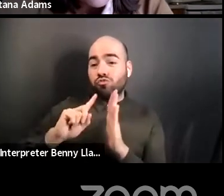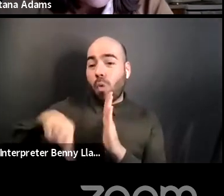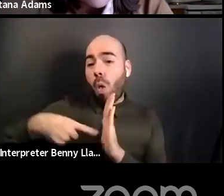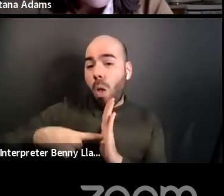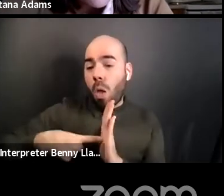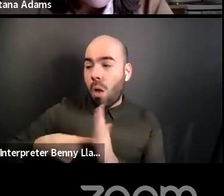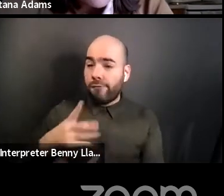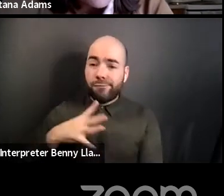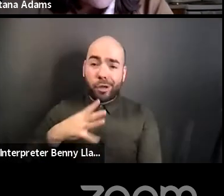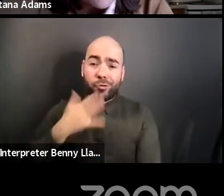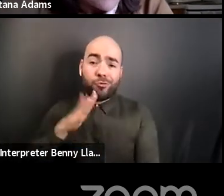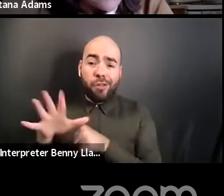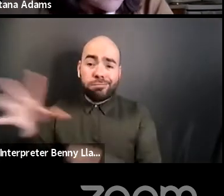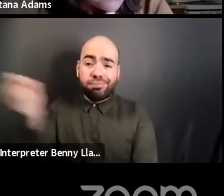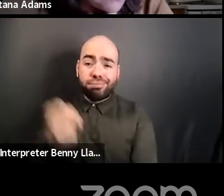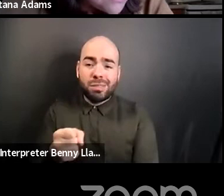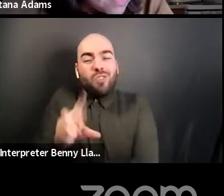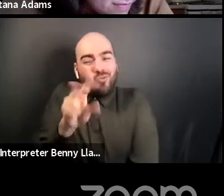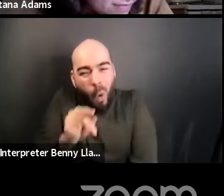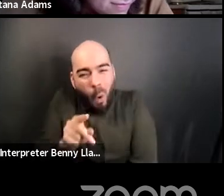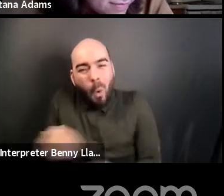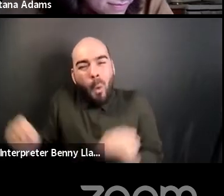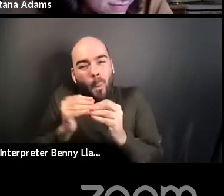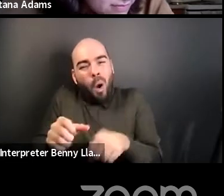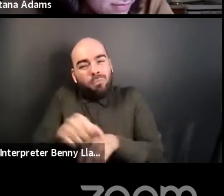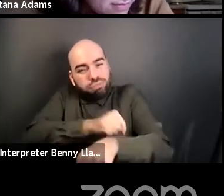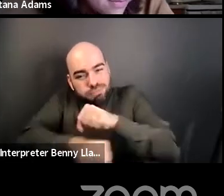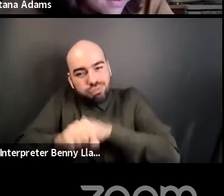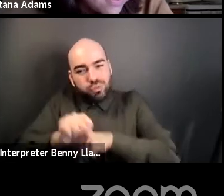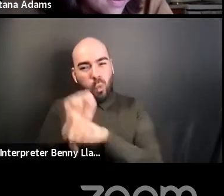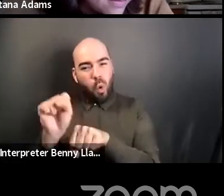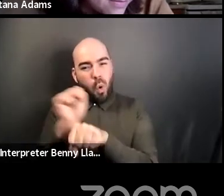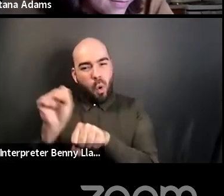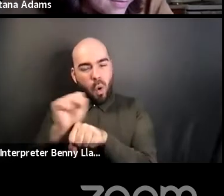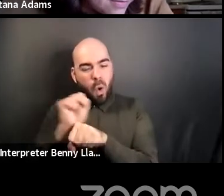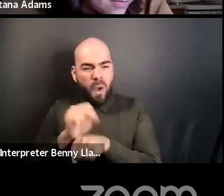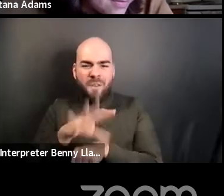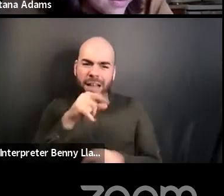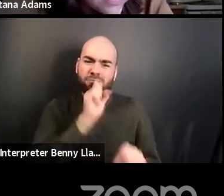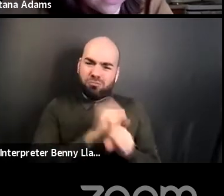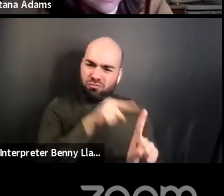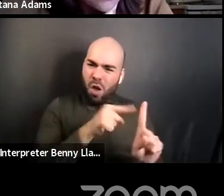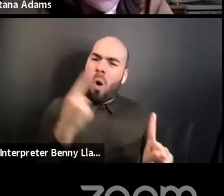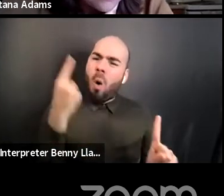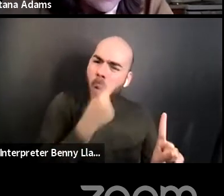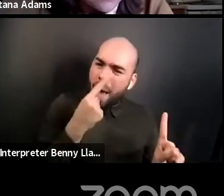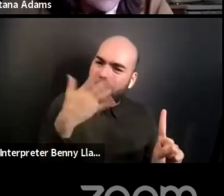in Hawaiian and is just as beautiful and talented. Like, there's no excuse.